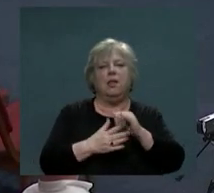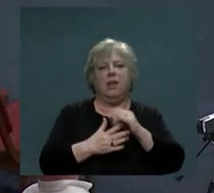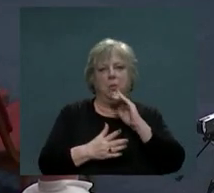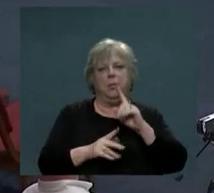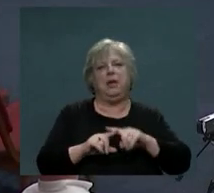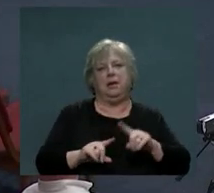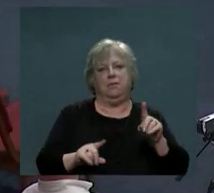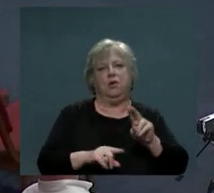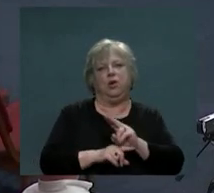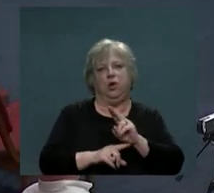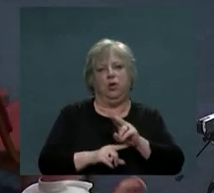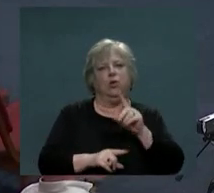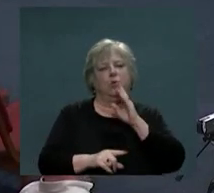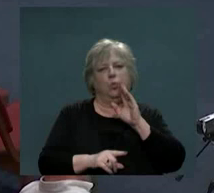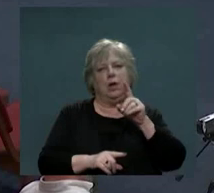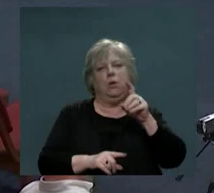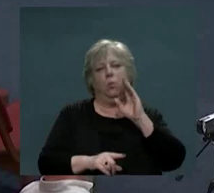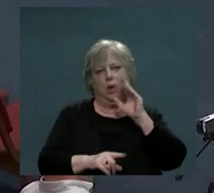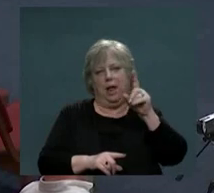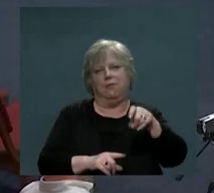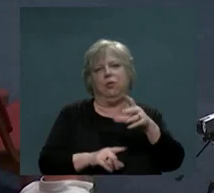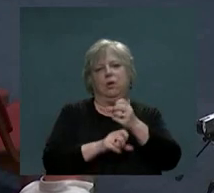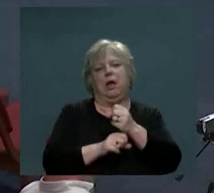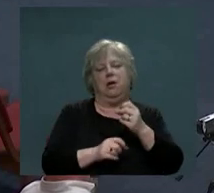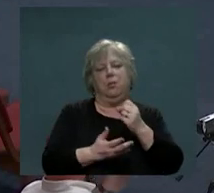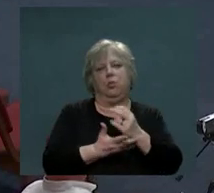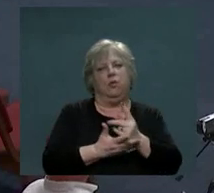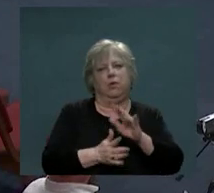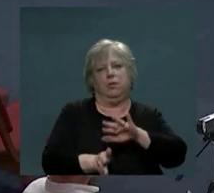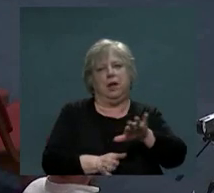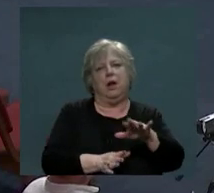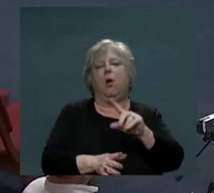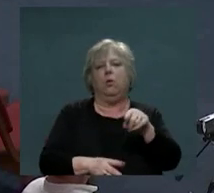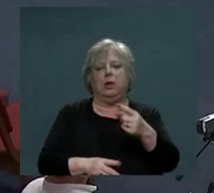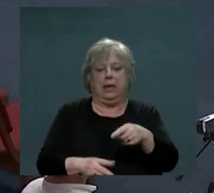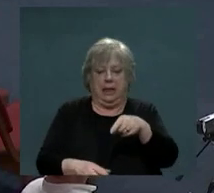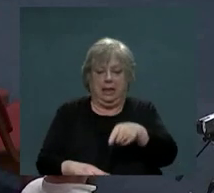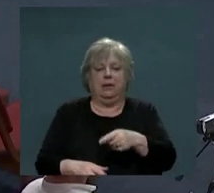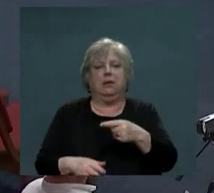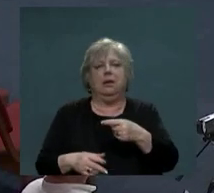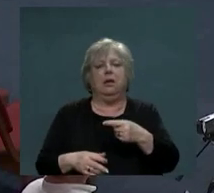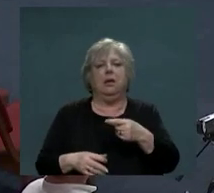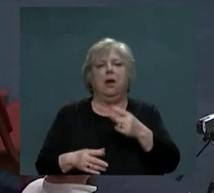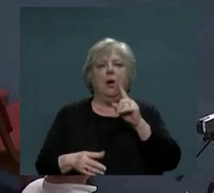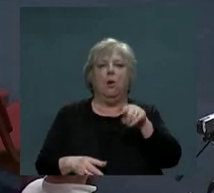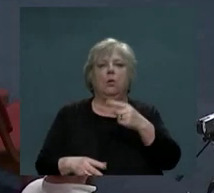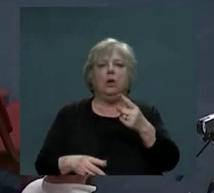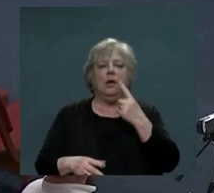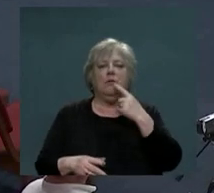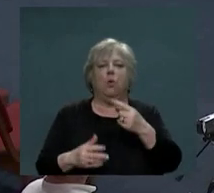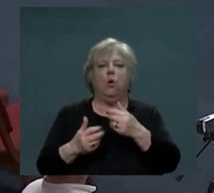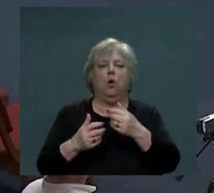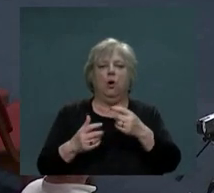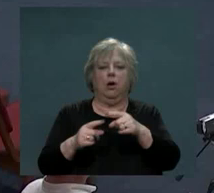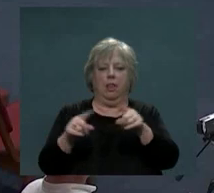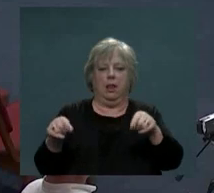get approval for that. This is just for a split, a, you know, splitting of the